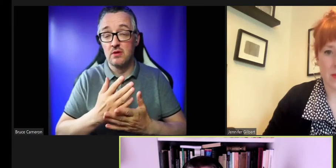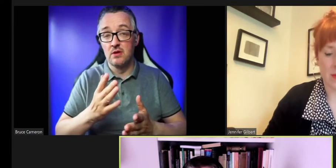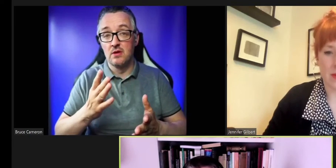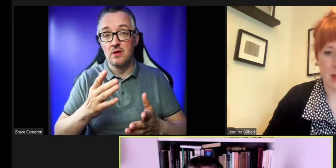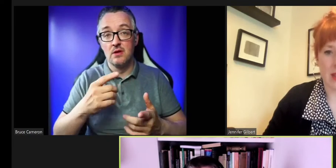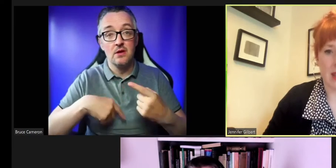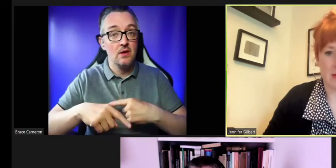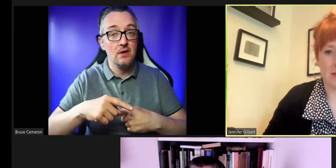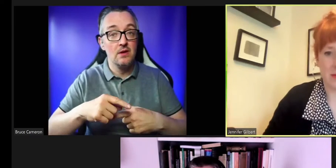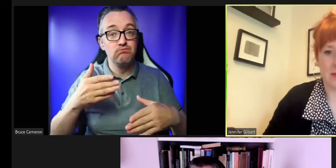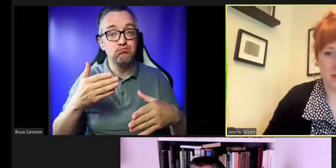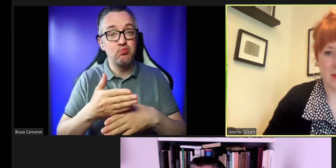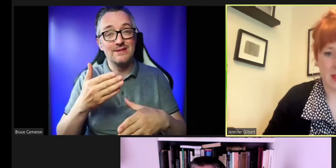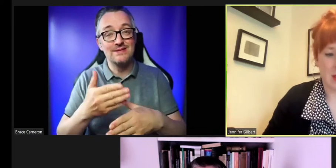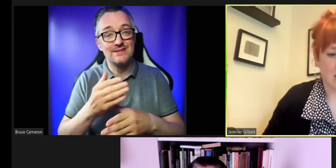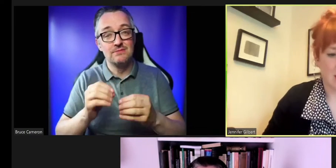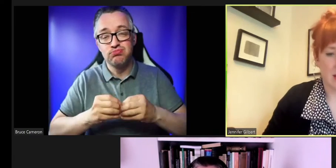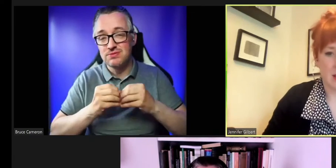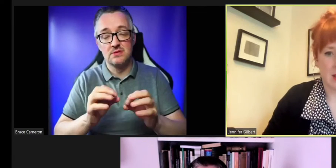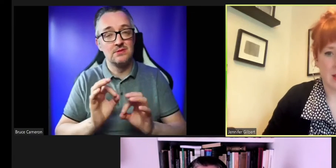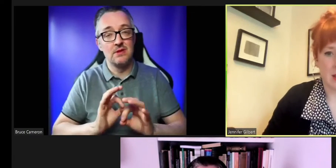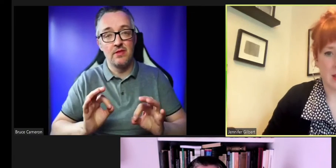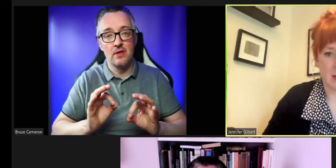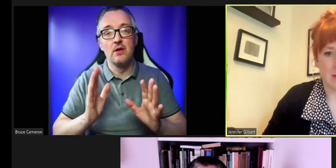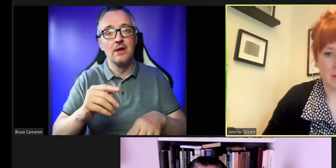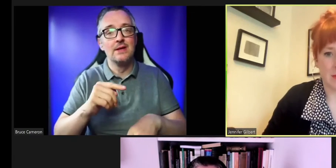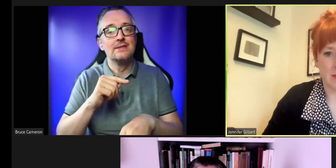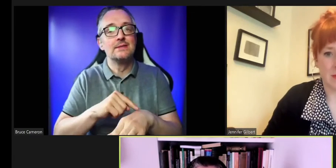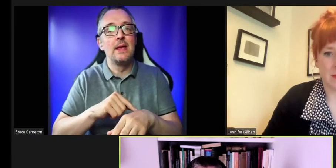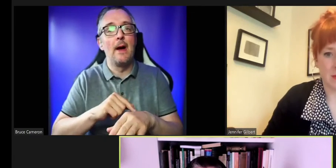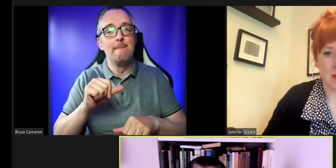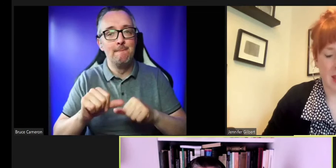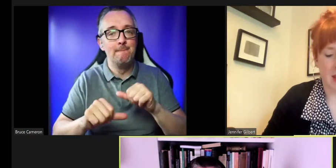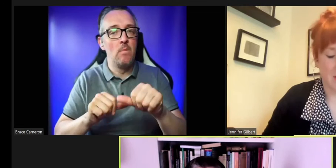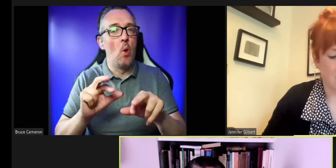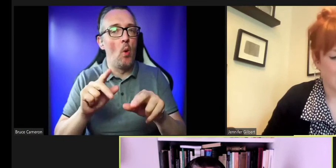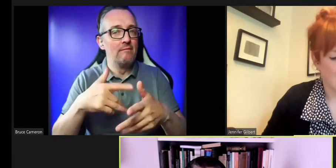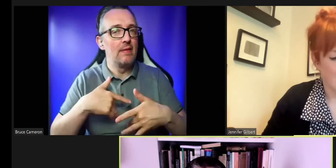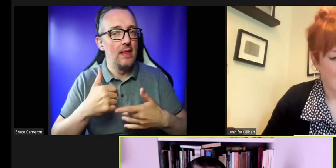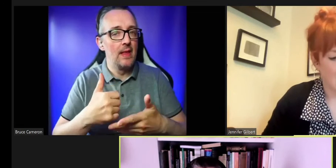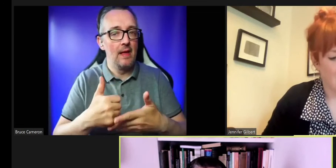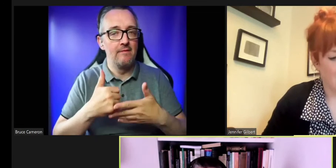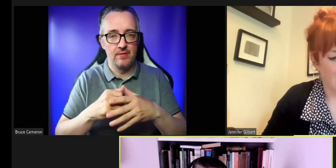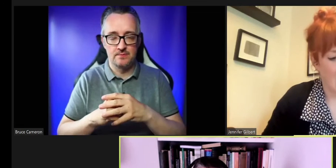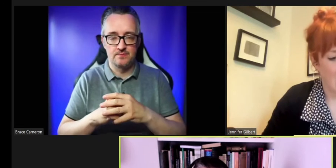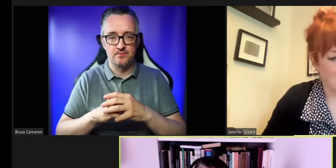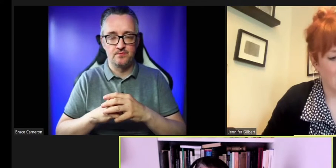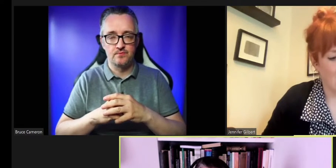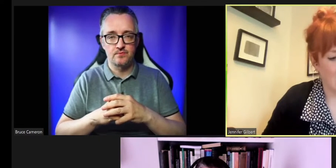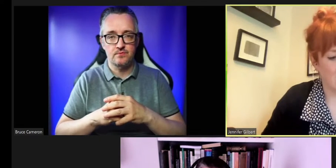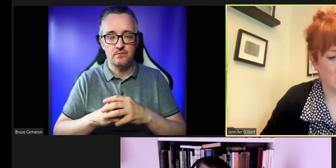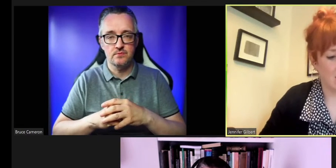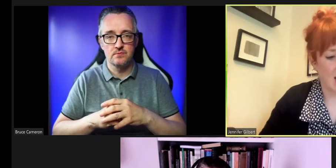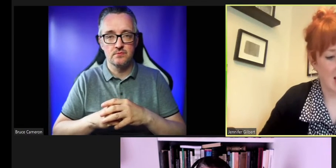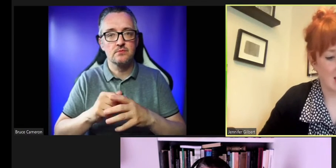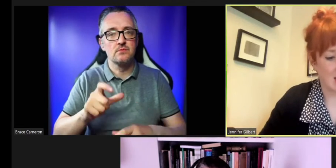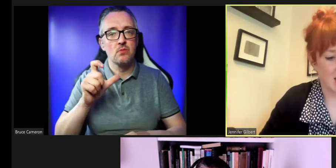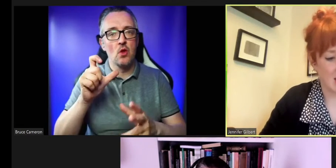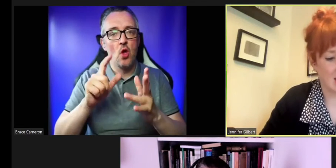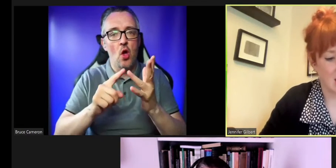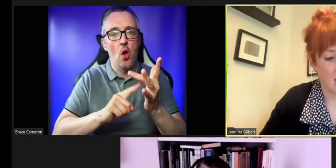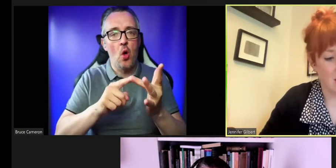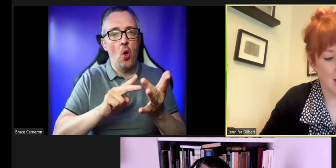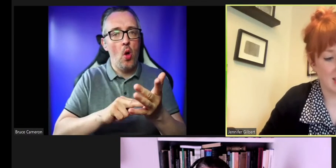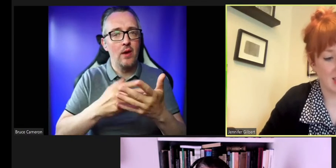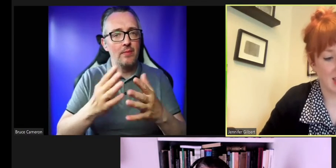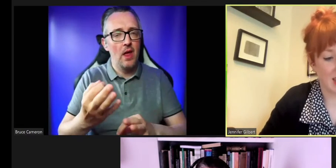had the practice. Yeah. And that it does take time. So I hope that's helpful. Yeah. And on that, Colin's just asked,